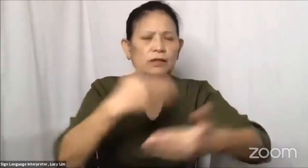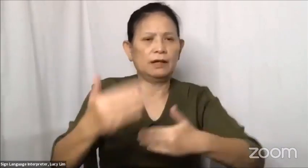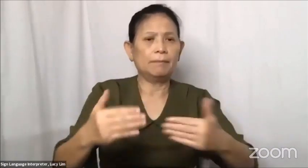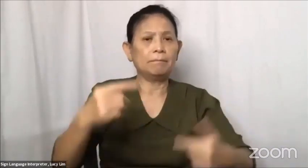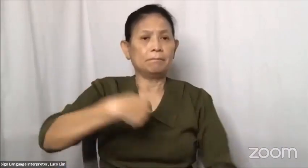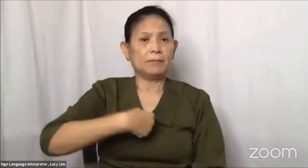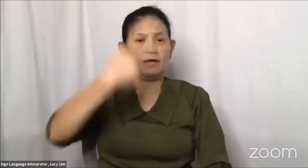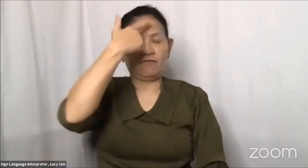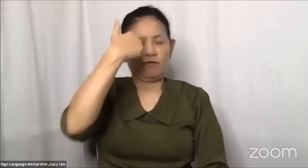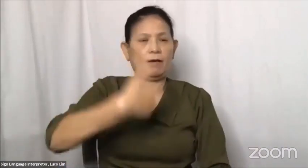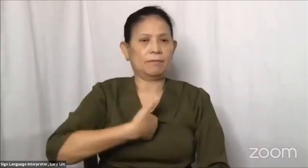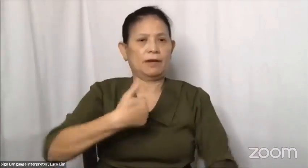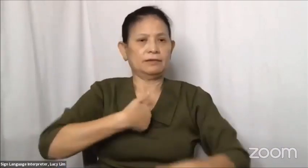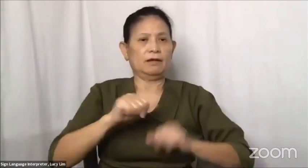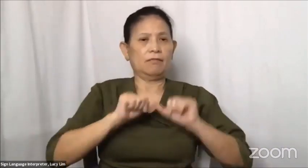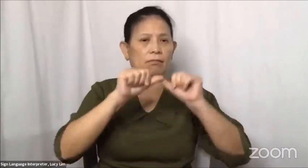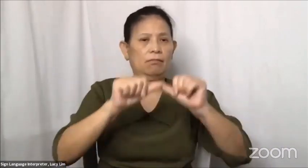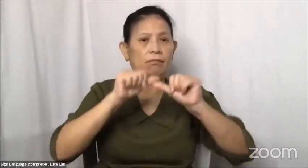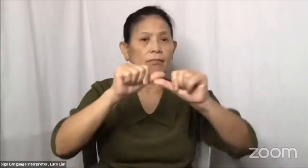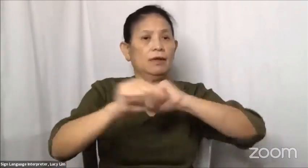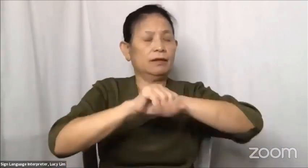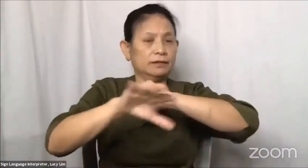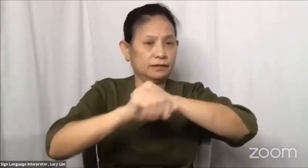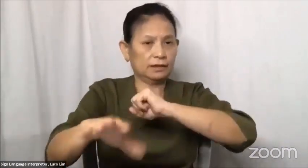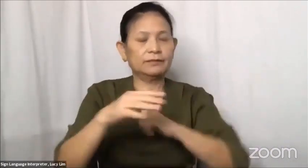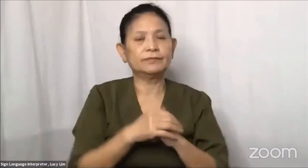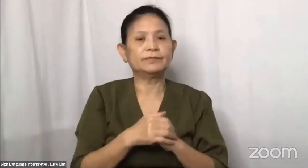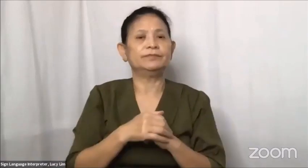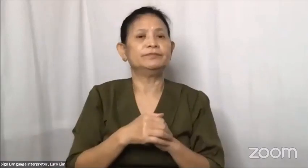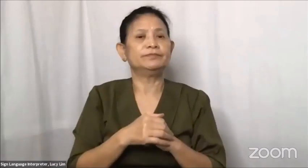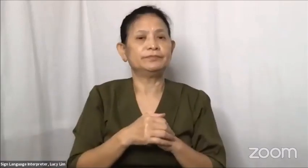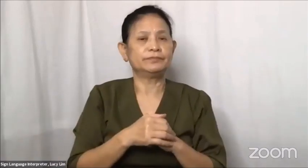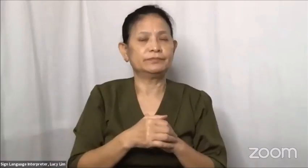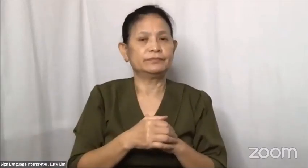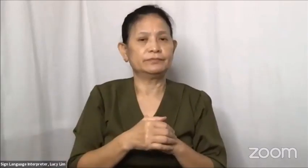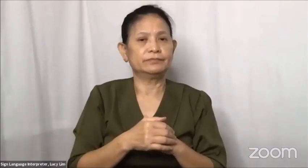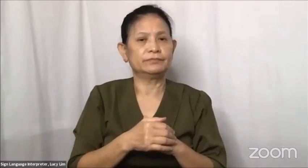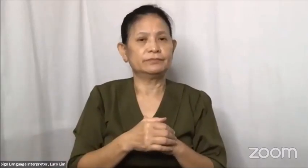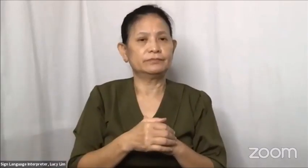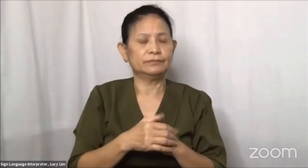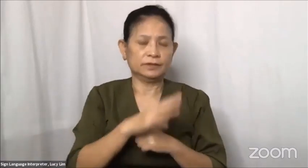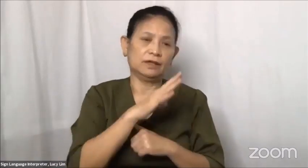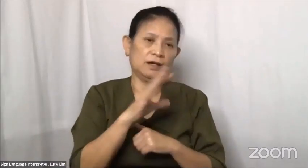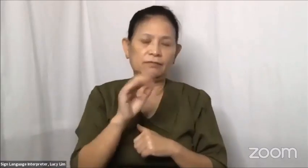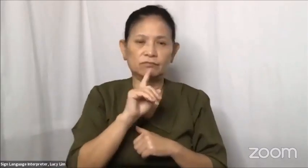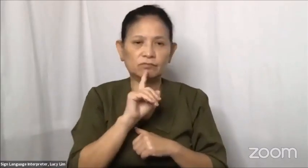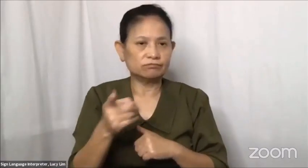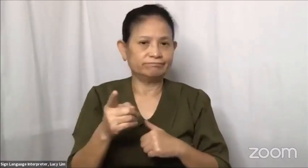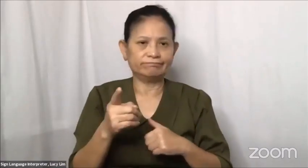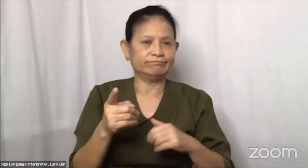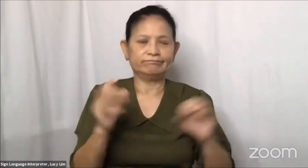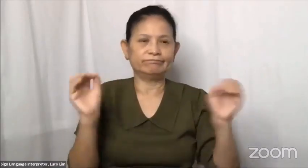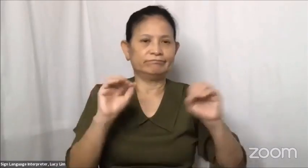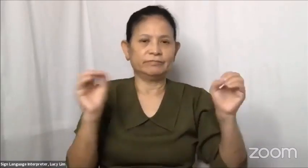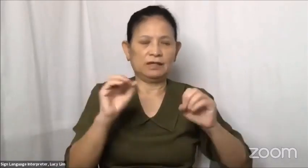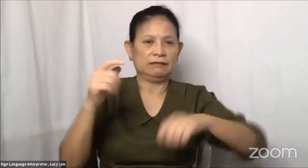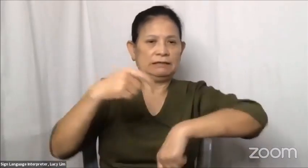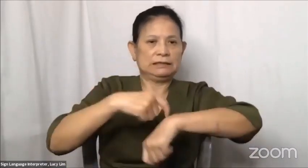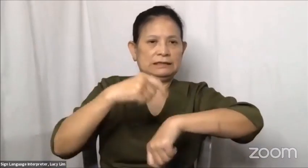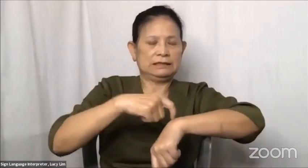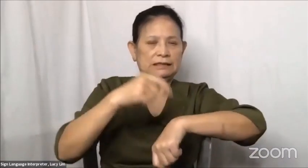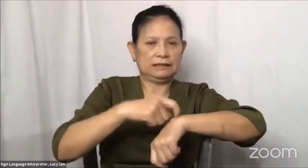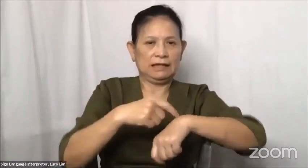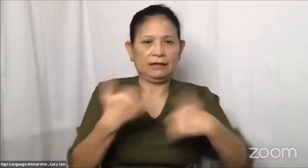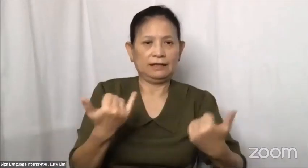Myself ongoing campaign. And this is how, I'm sorry that we do not have much time, so I'm speaking